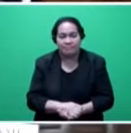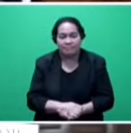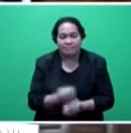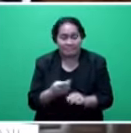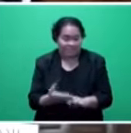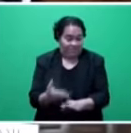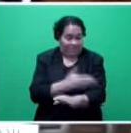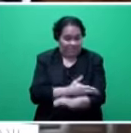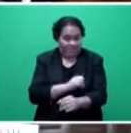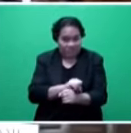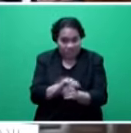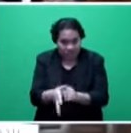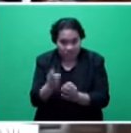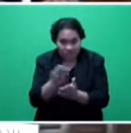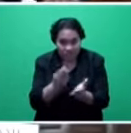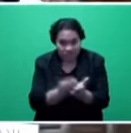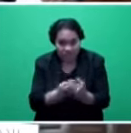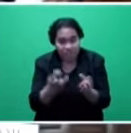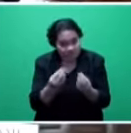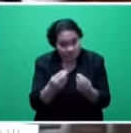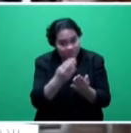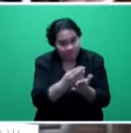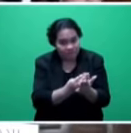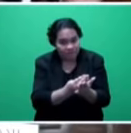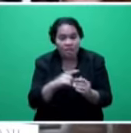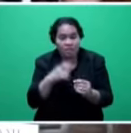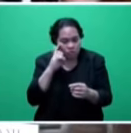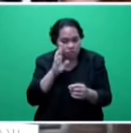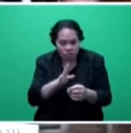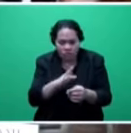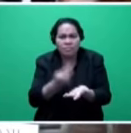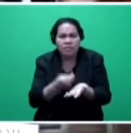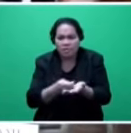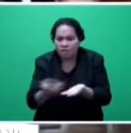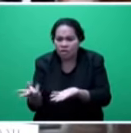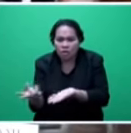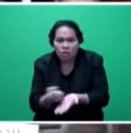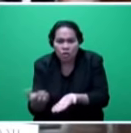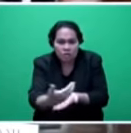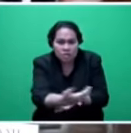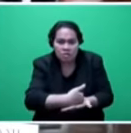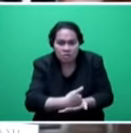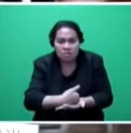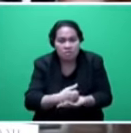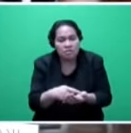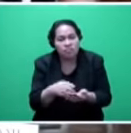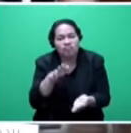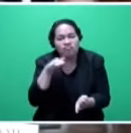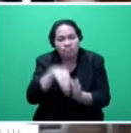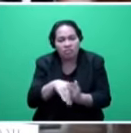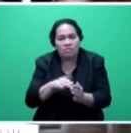Prior to COVID-19 budget, the revenue shortfall was already hovering at about